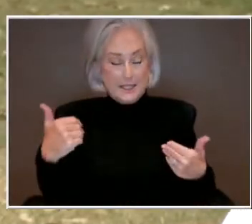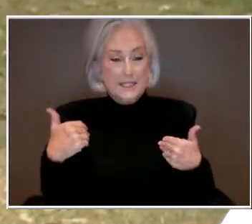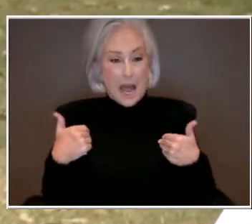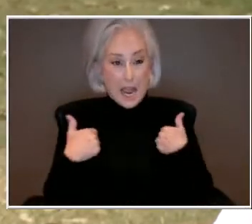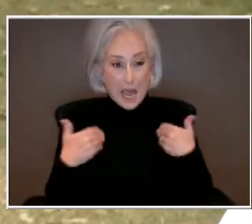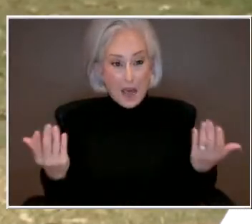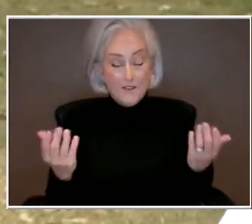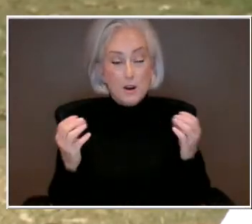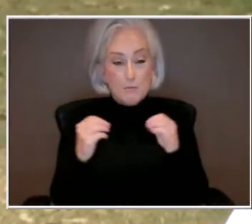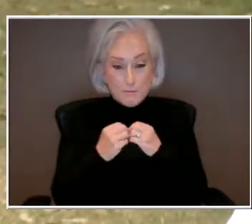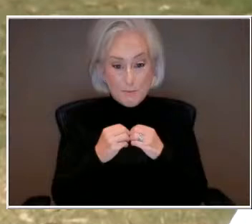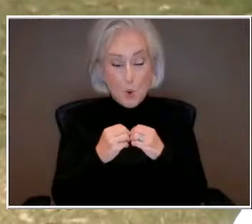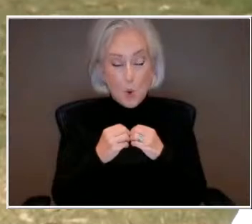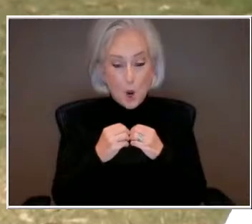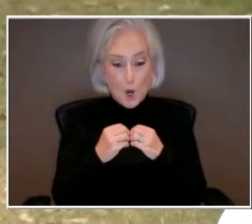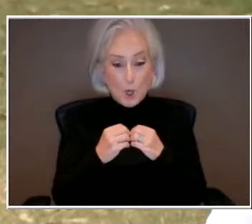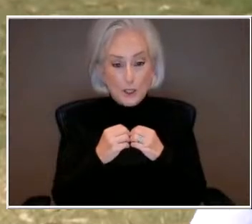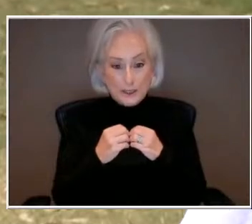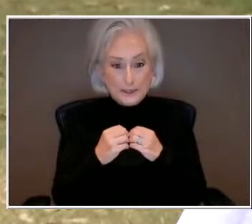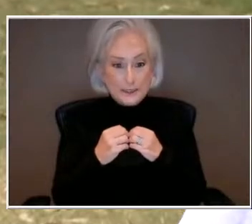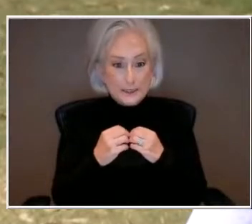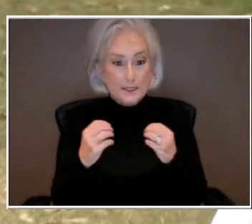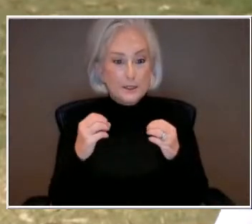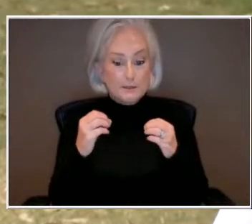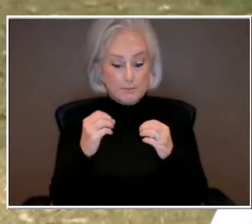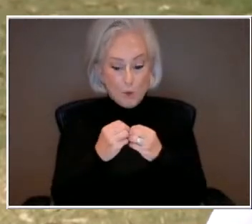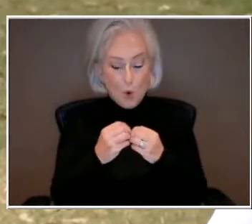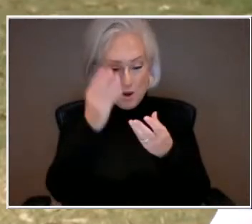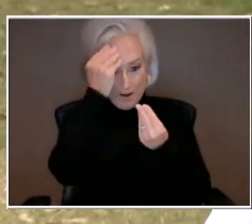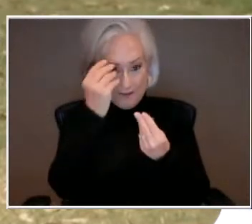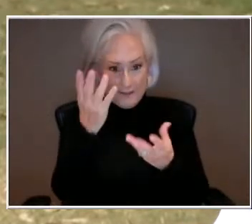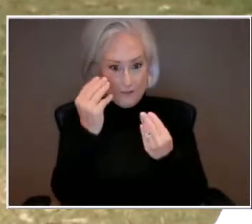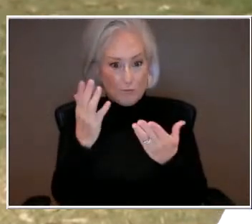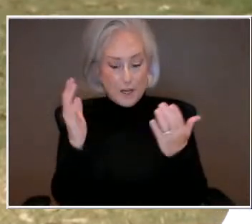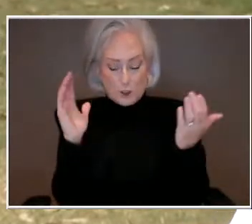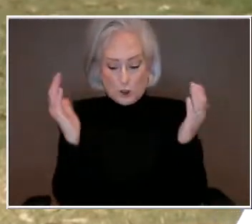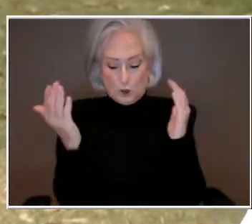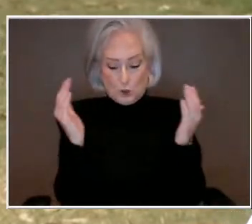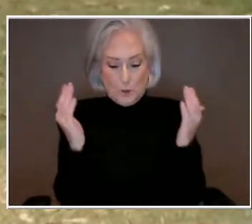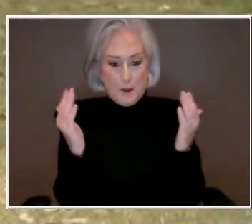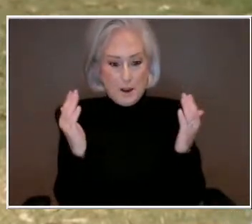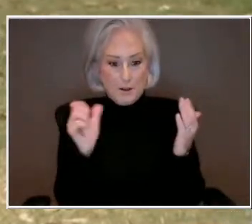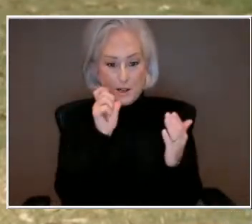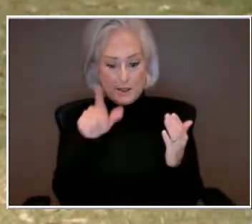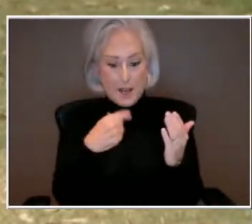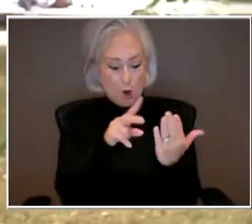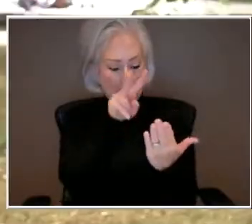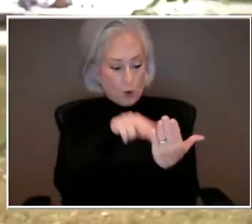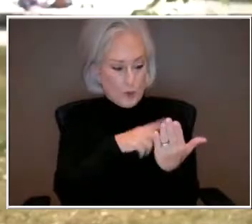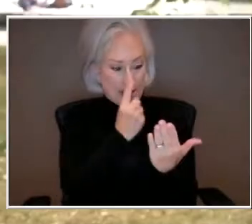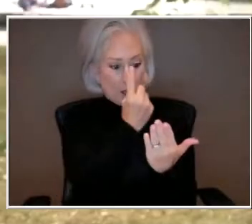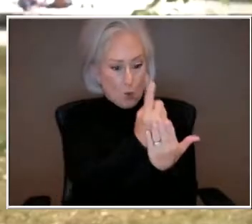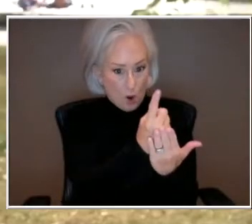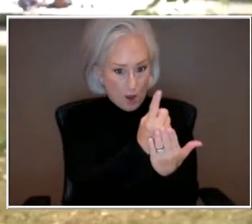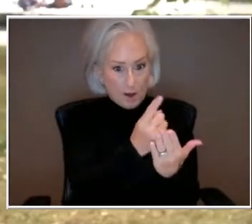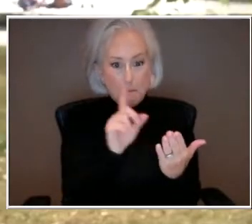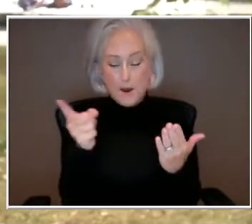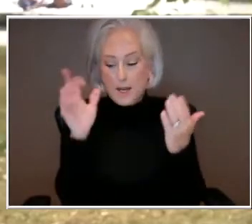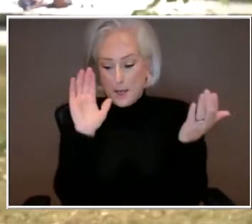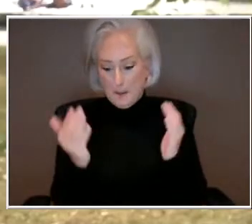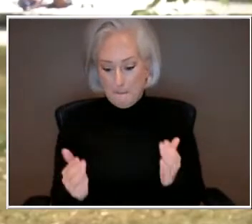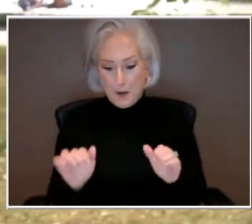more to work with. It's not just me reading you and you alone. I'd rather just have a